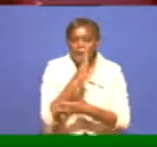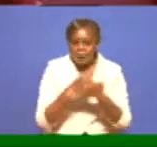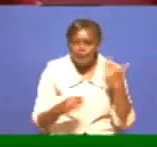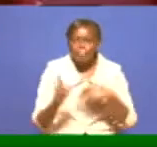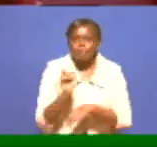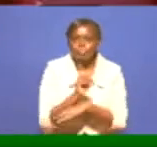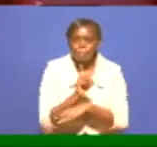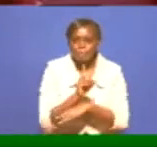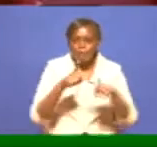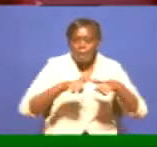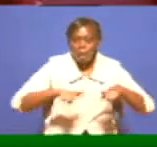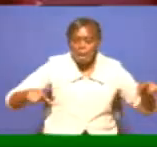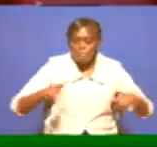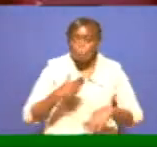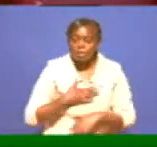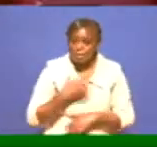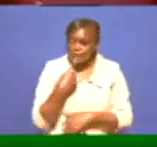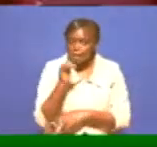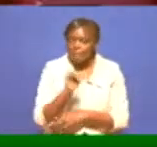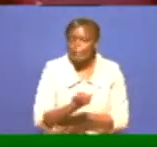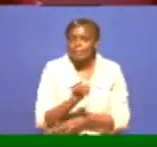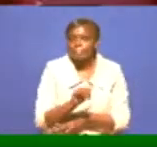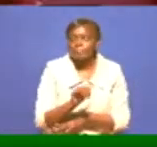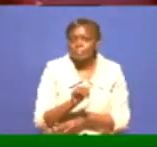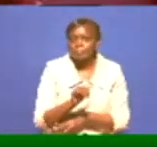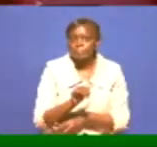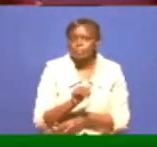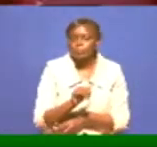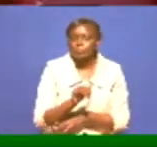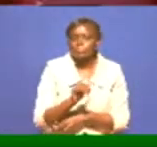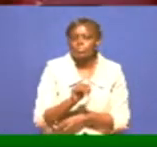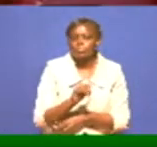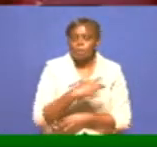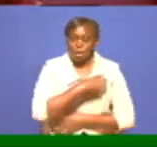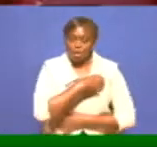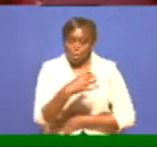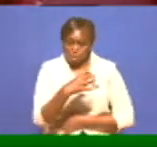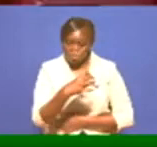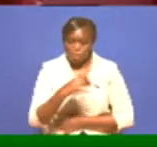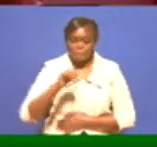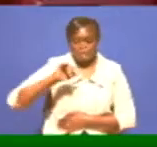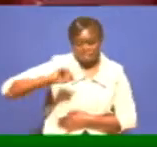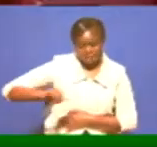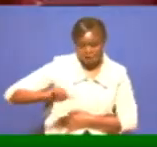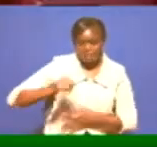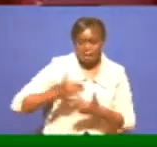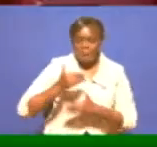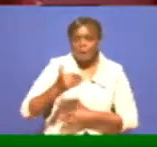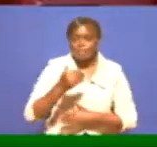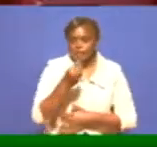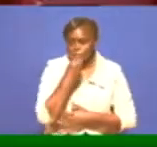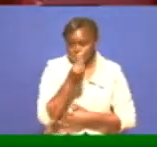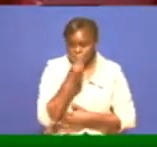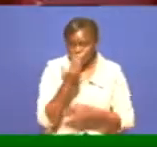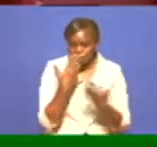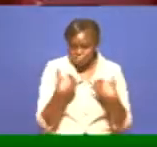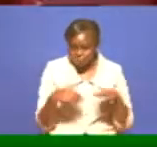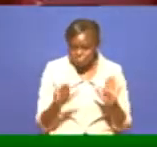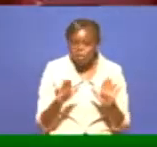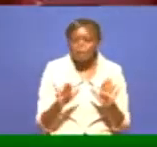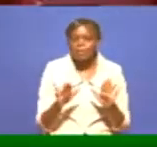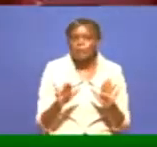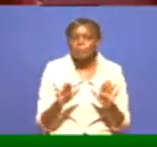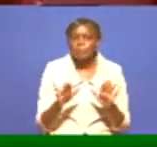our language we say that wealth is what remains after you are fed. In trying to paraphrase